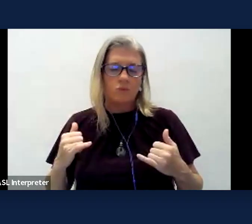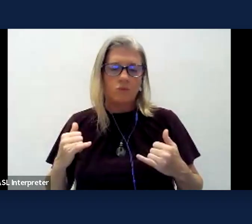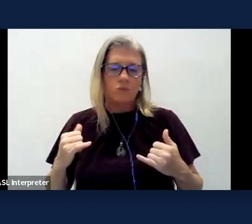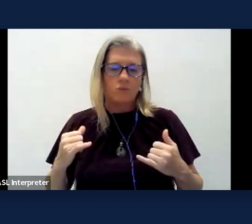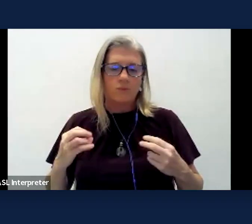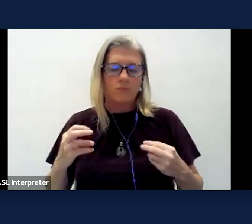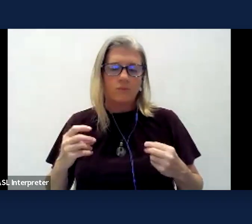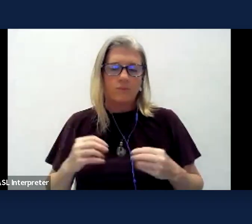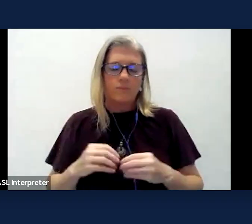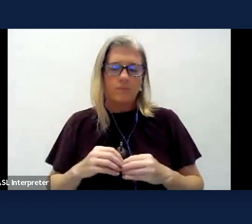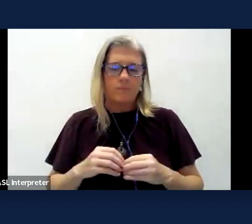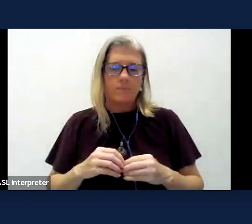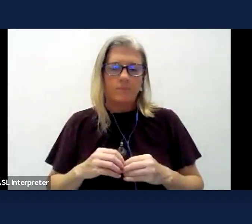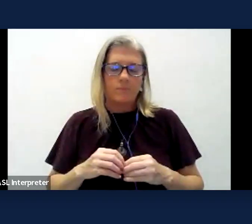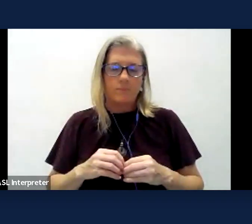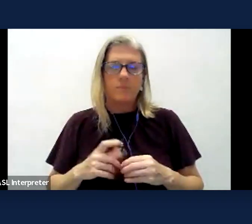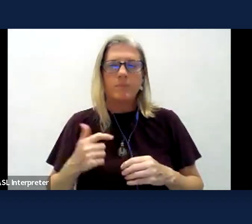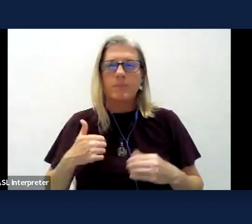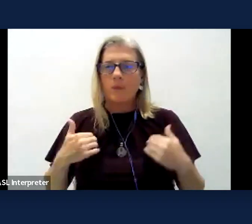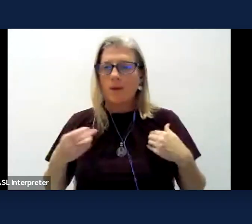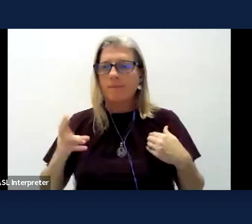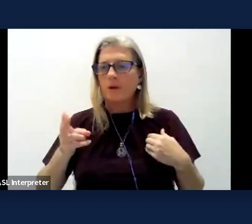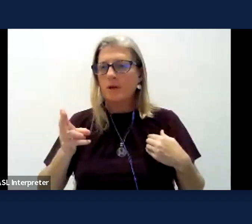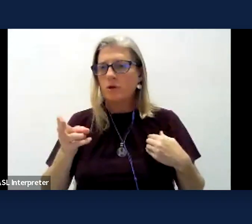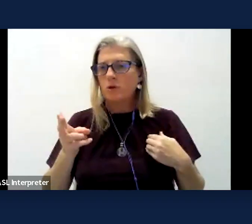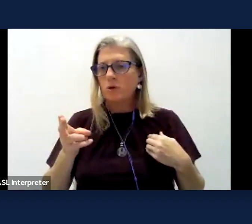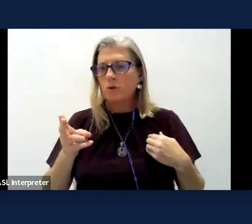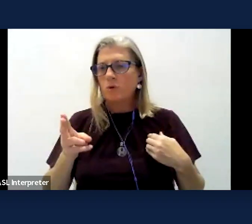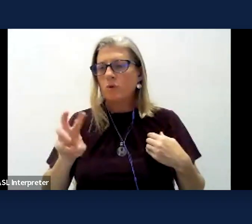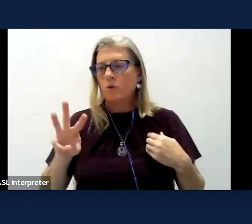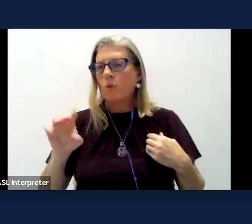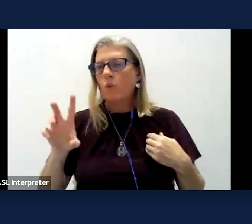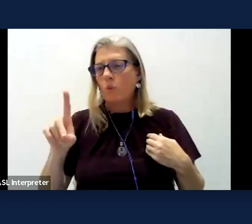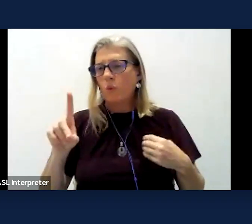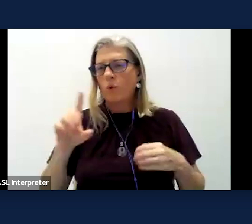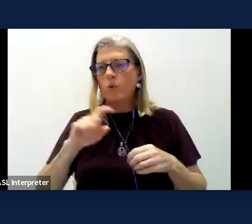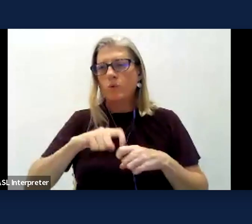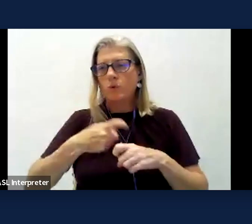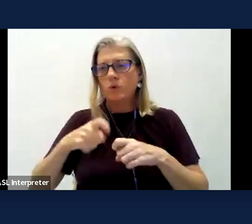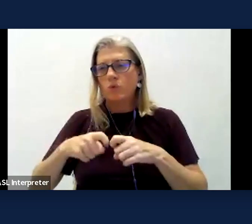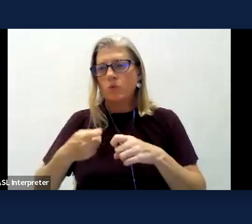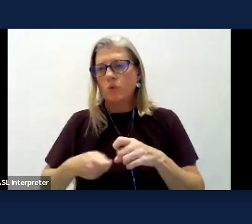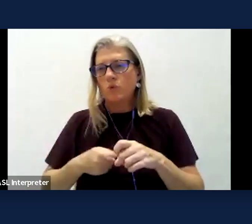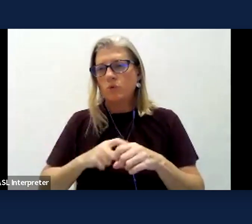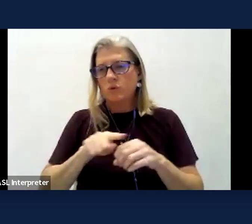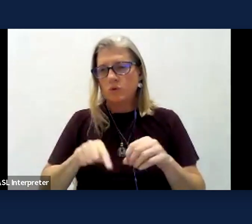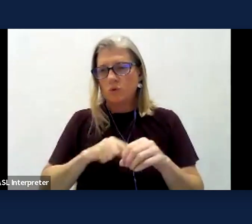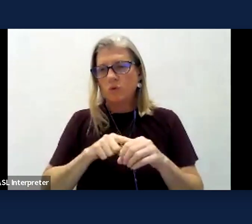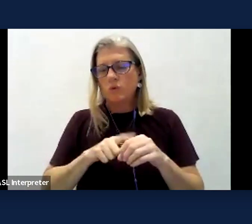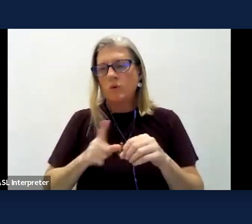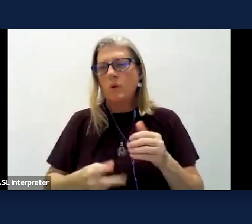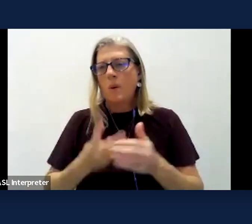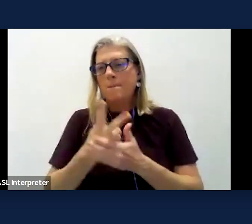I have a history of wounds, chronic wounds. I have